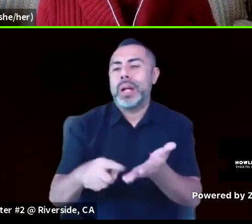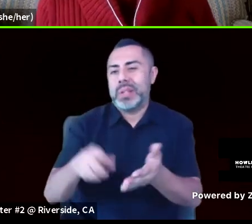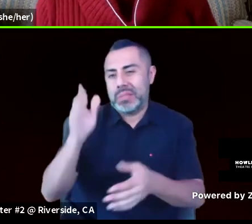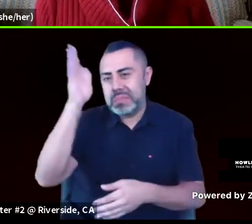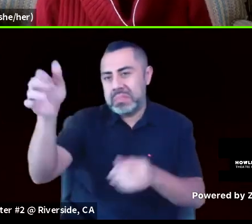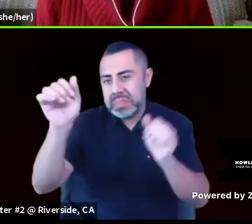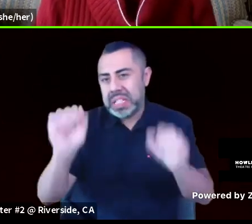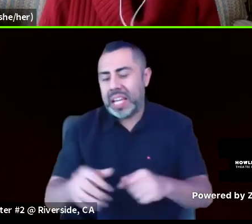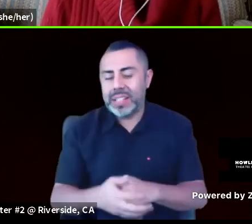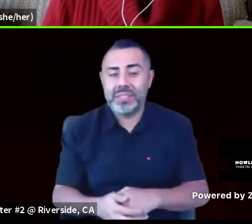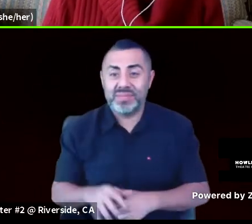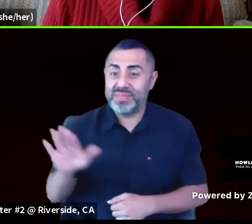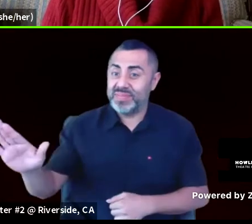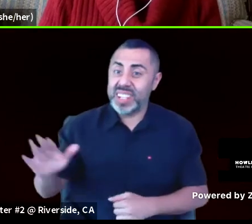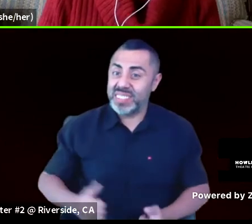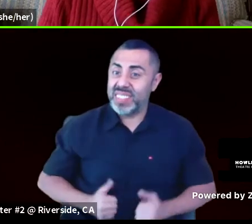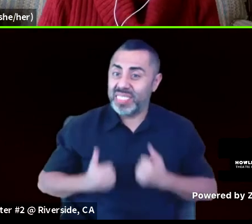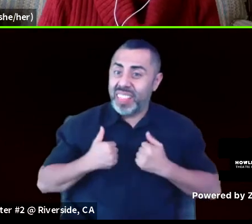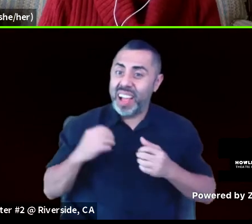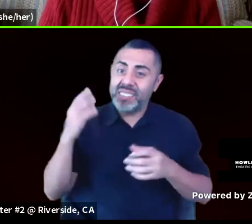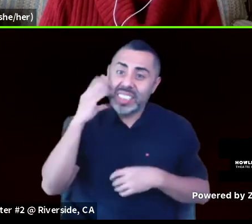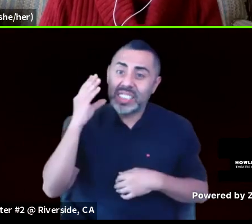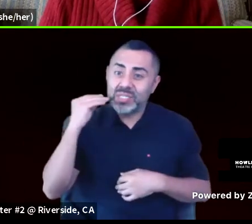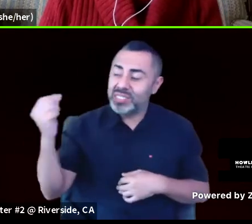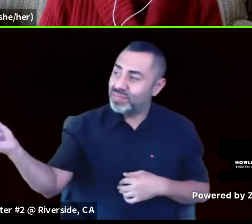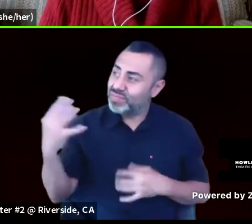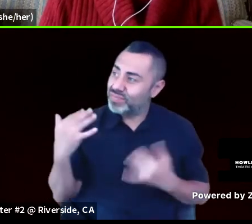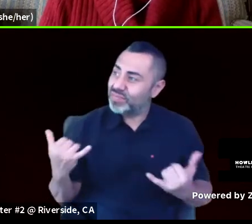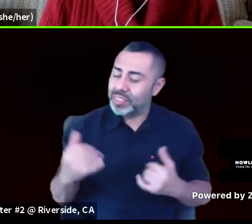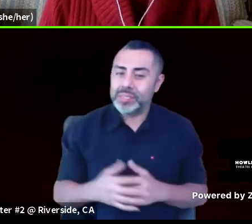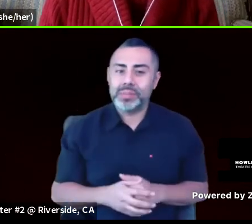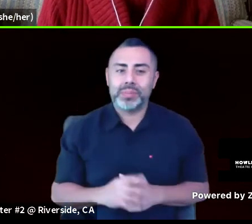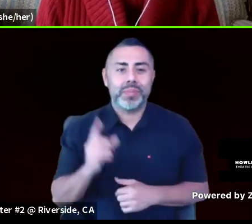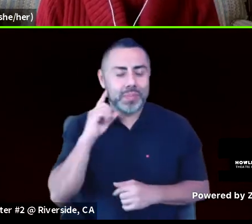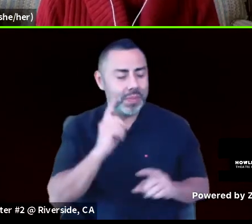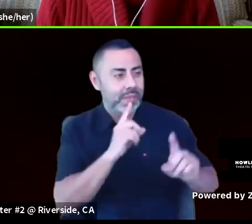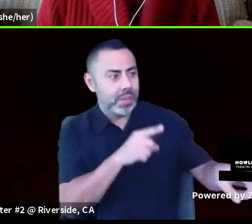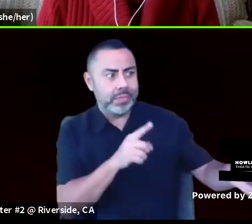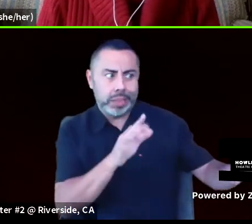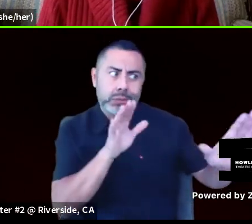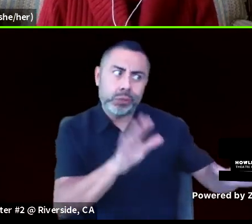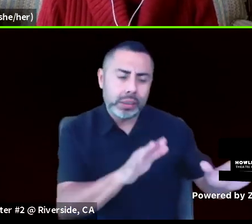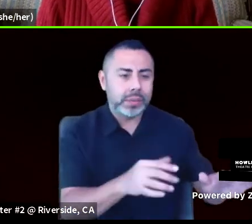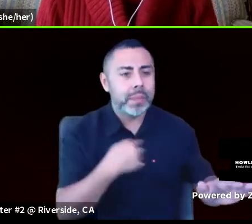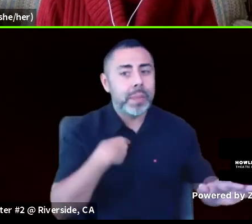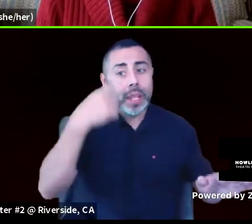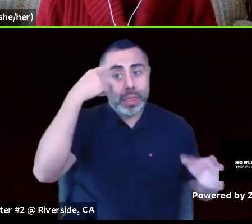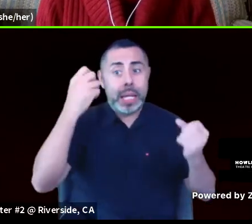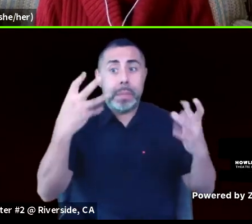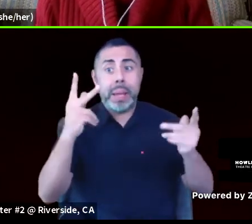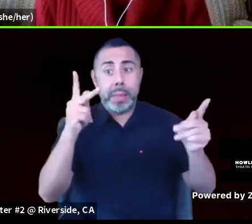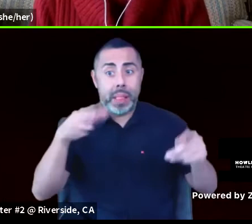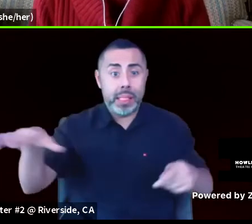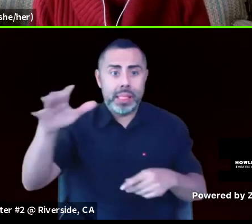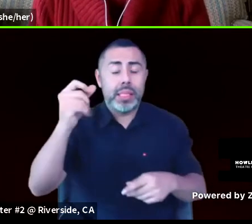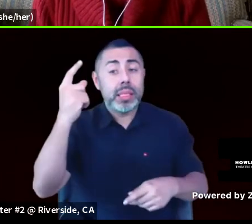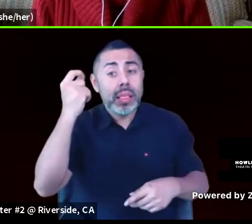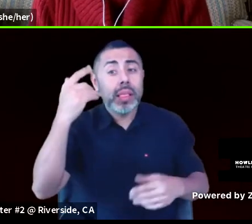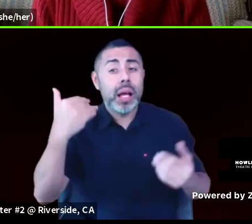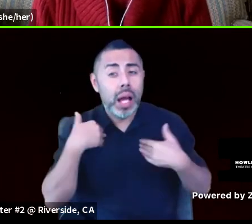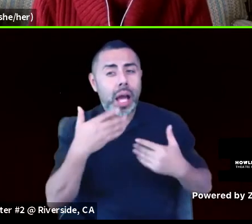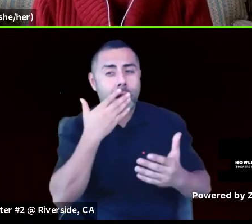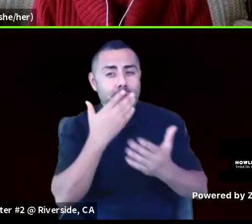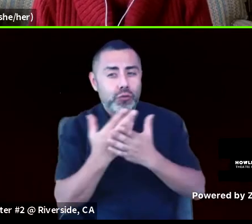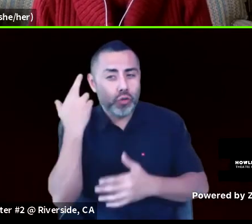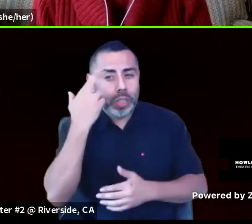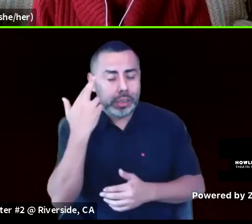great. Yeah, I think a lot of people, I mean, with good reason, are reluctant to call